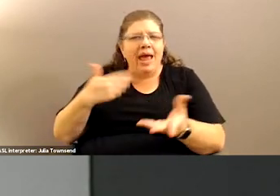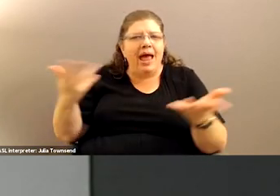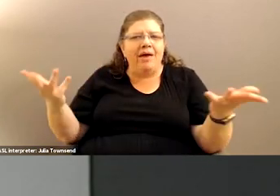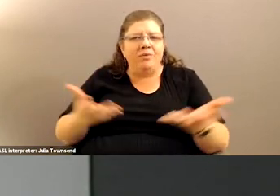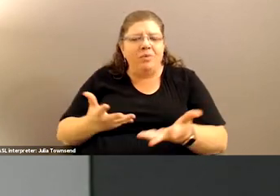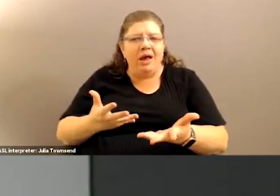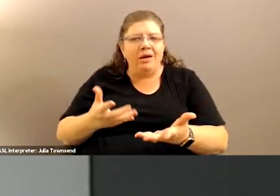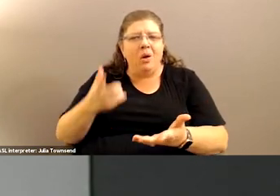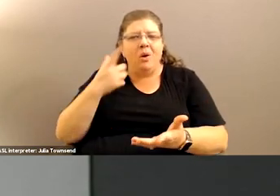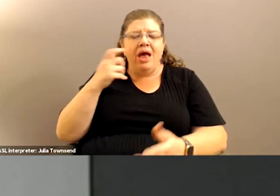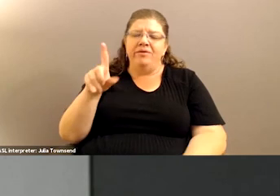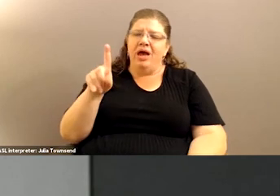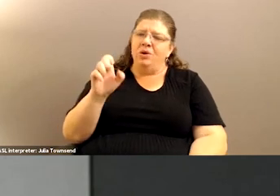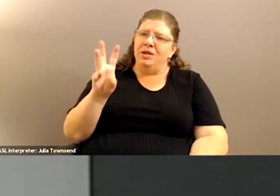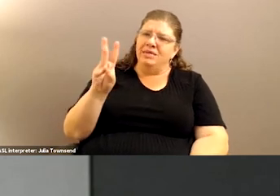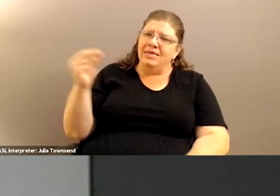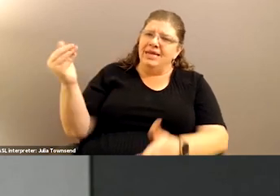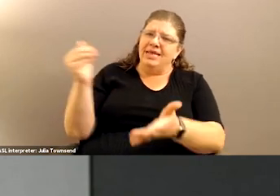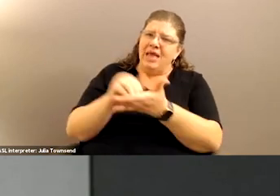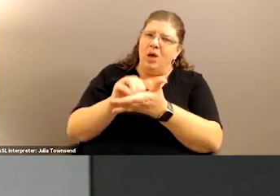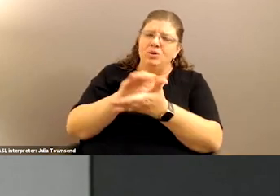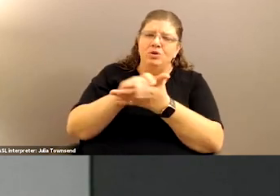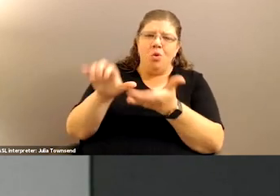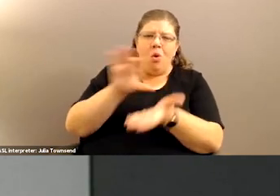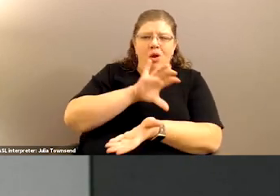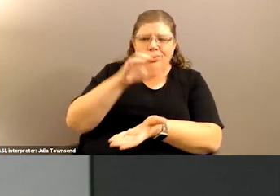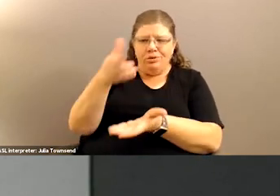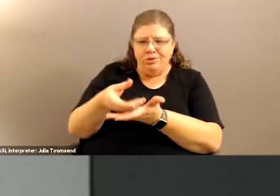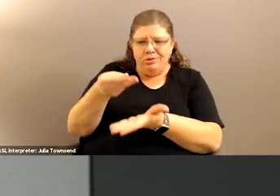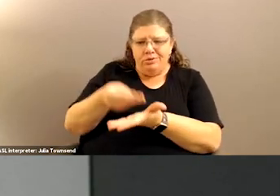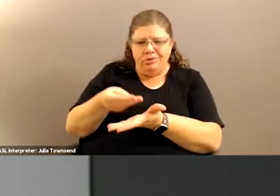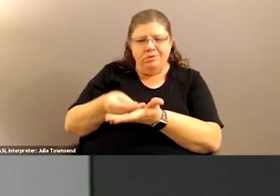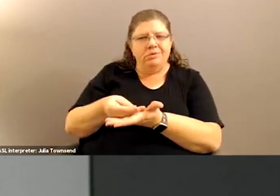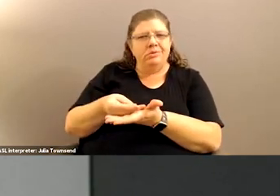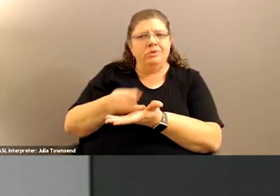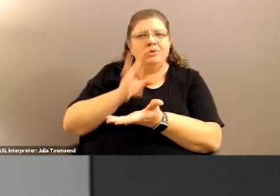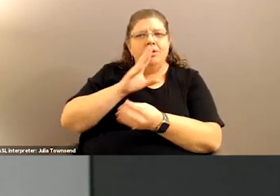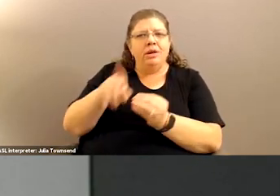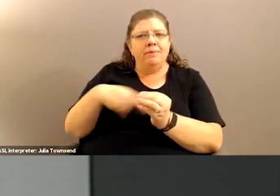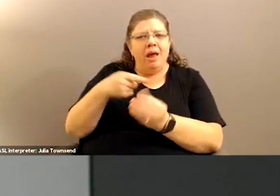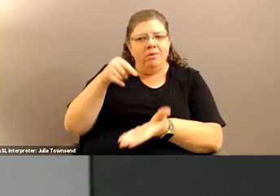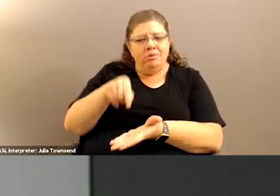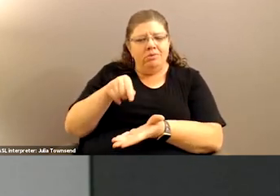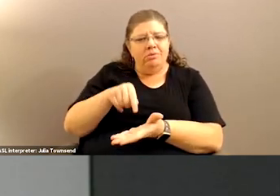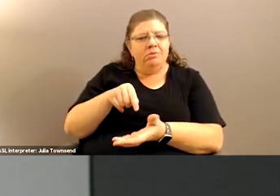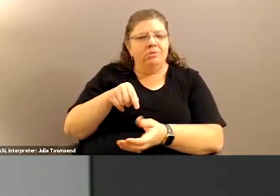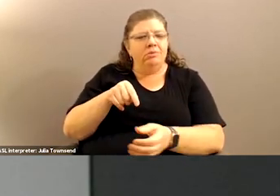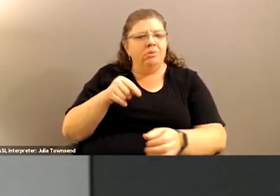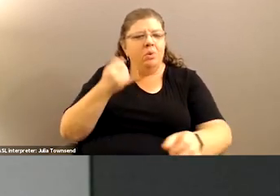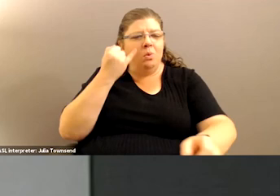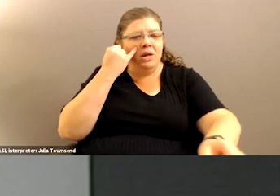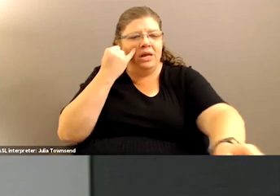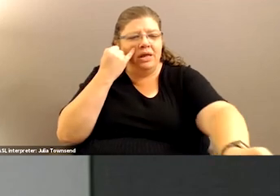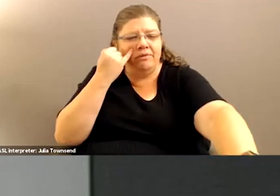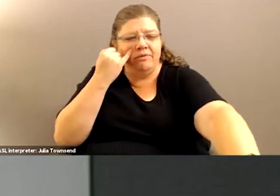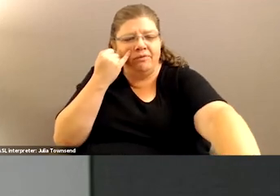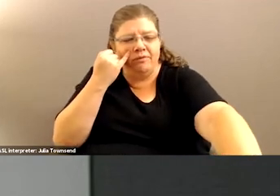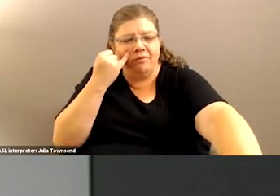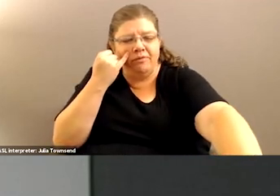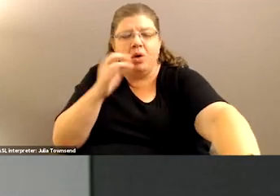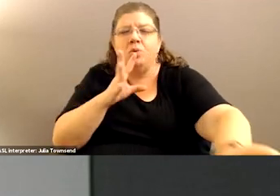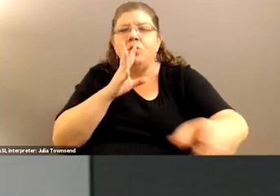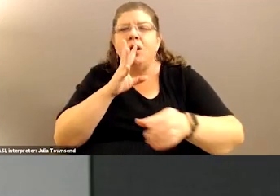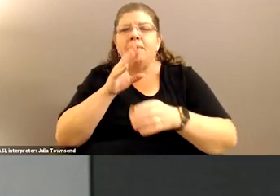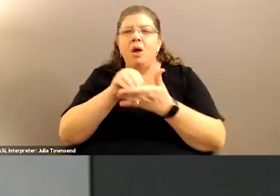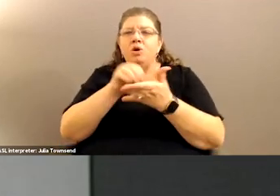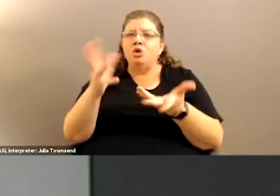a hundred and sixty thousand dollars that we're talking about how about if we talk about student engagement